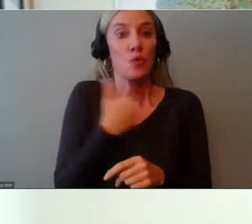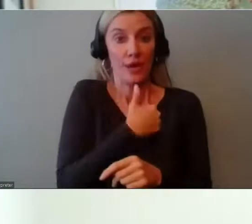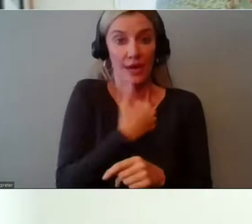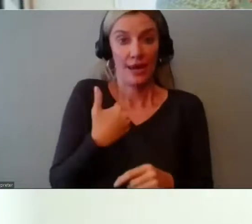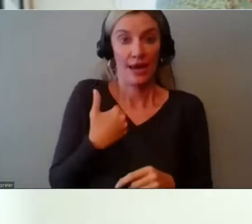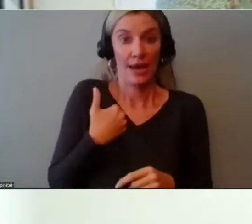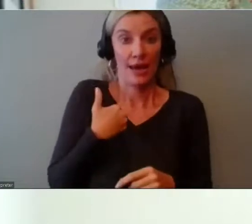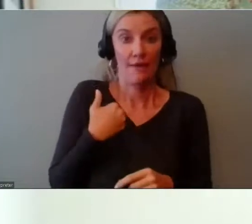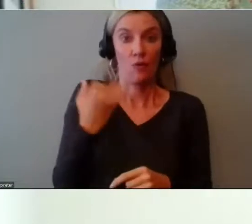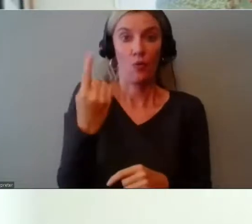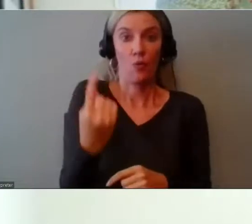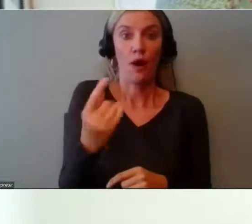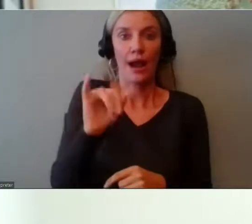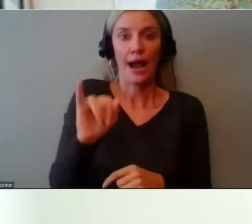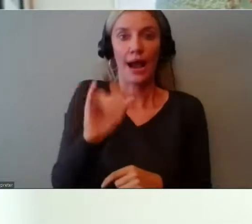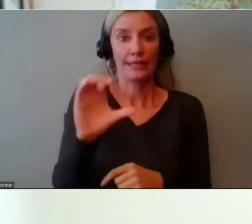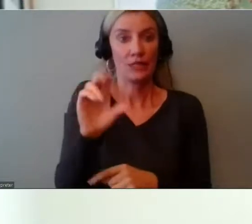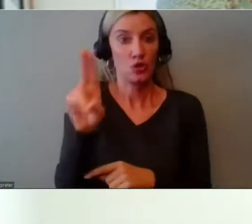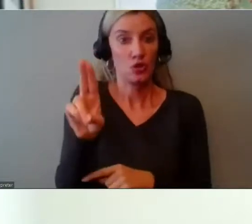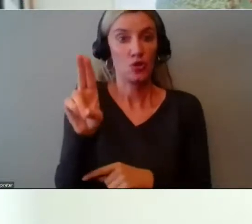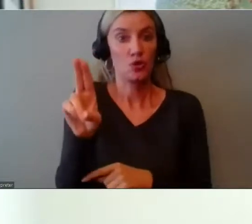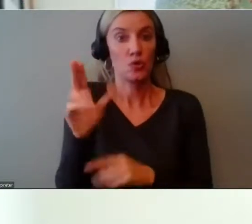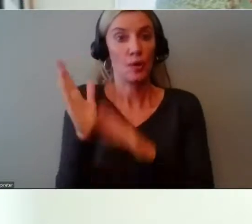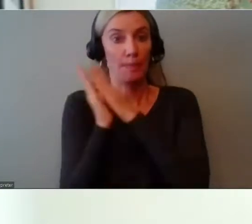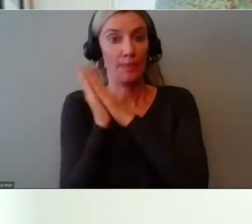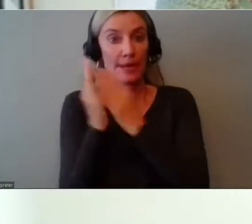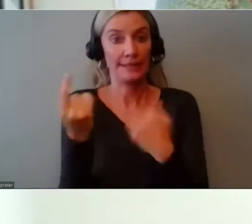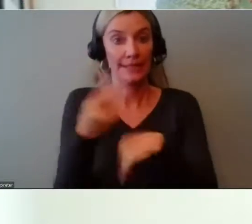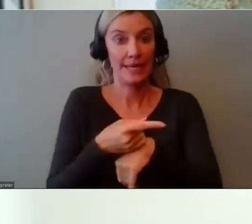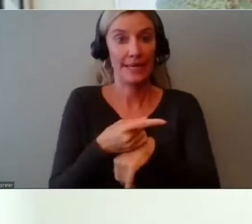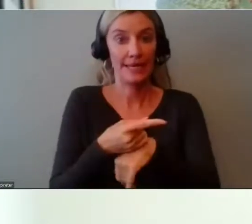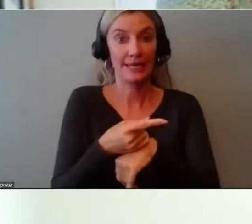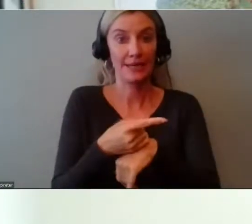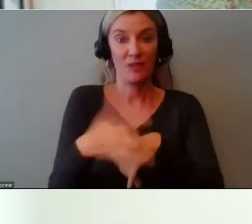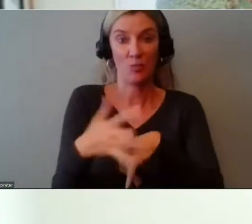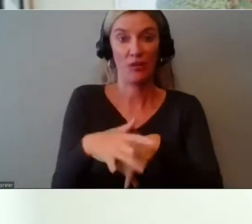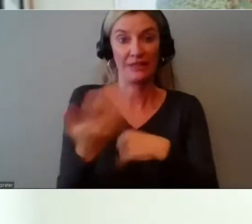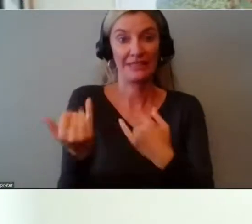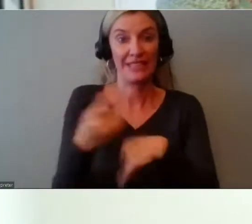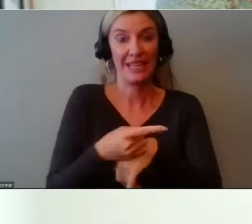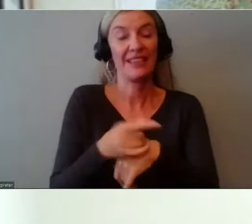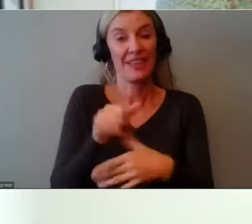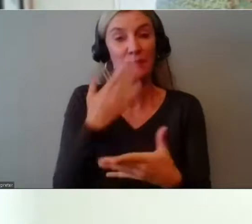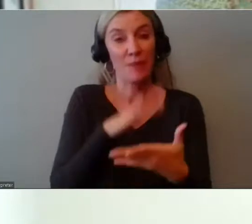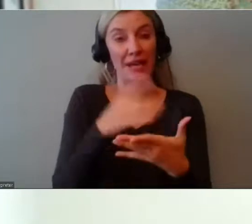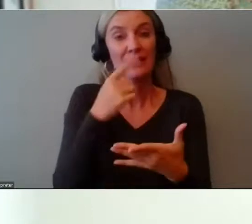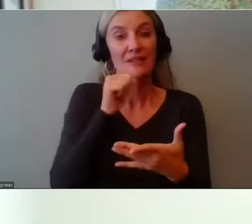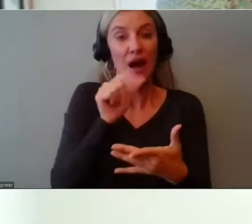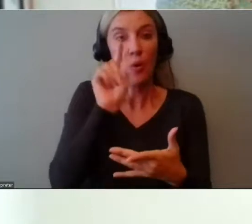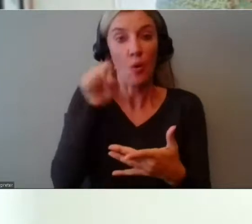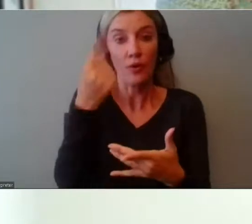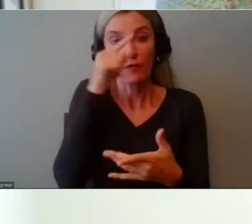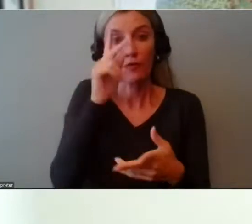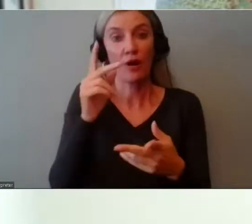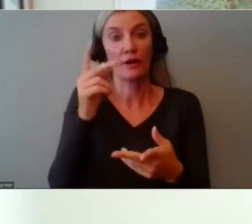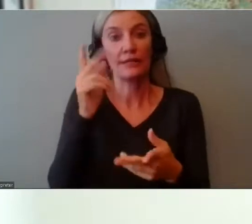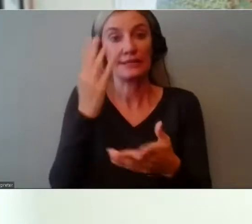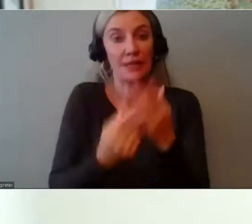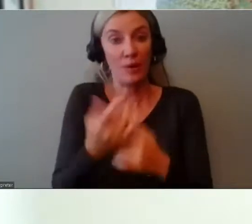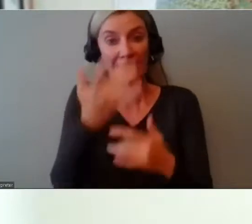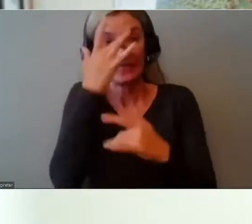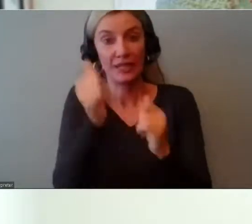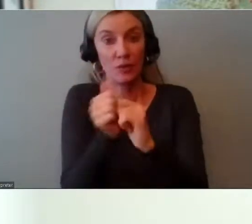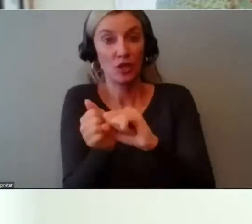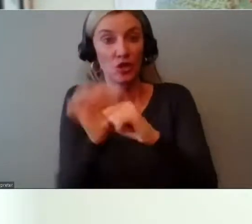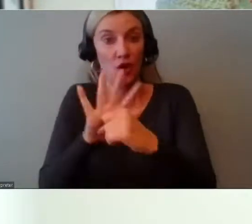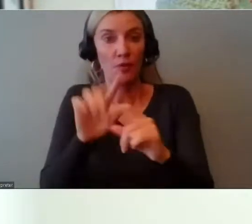bed today, and that would be very bad, not only for people who have COVID, but for the rest of the population if people have a